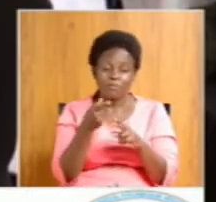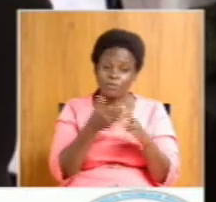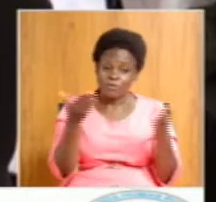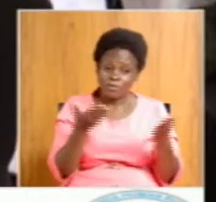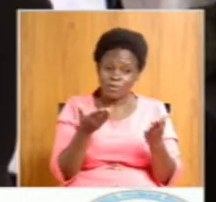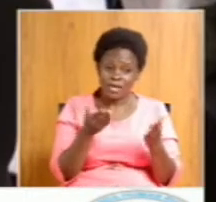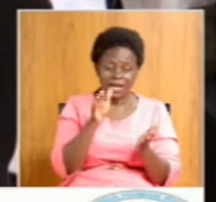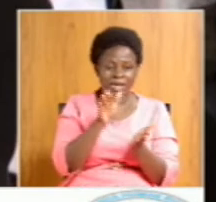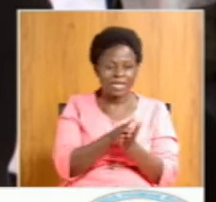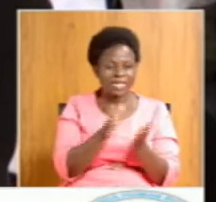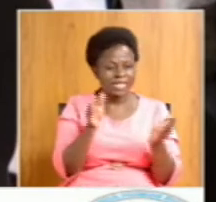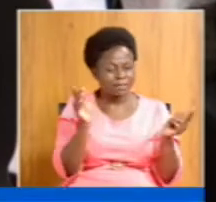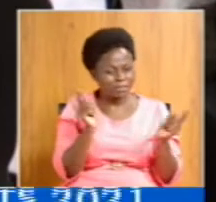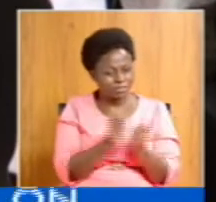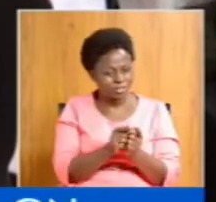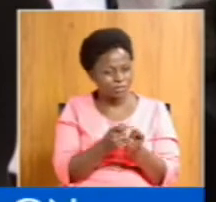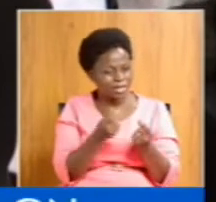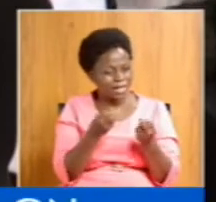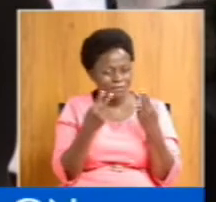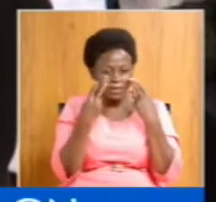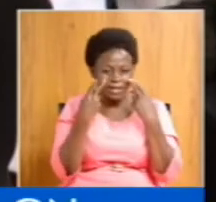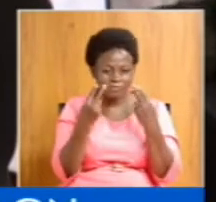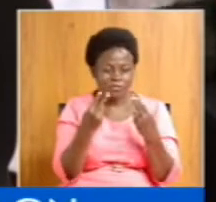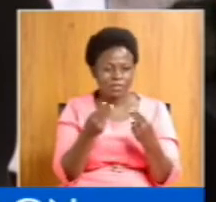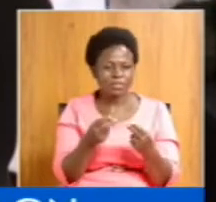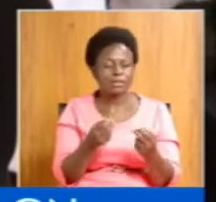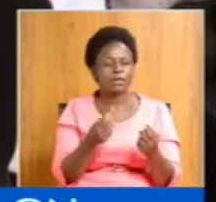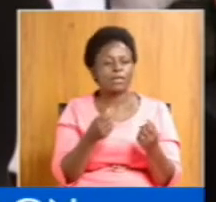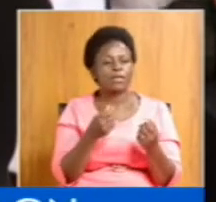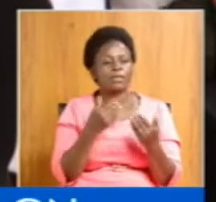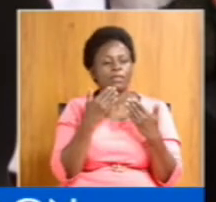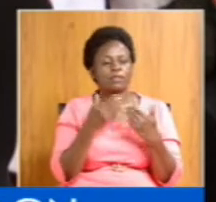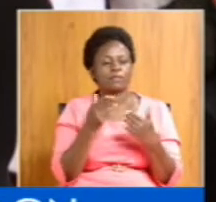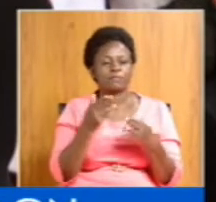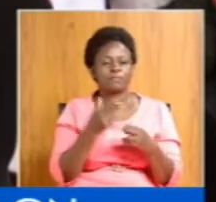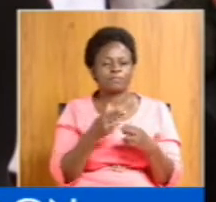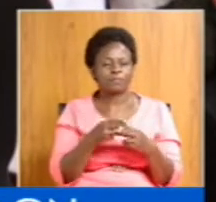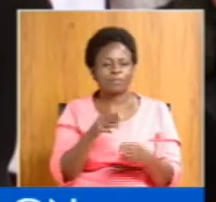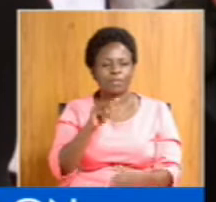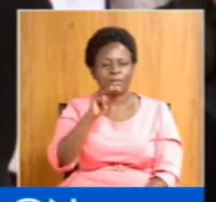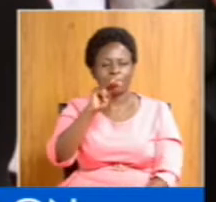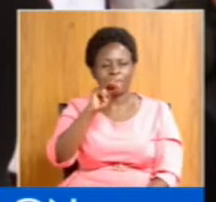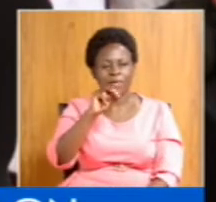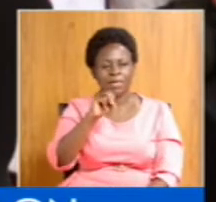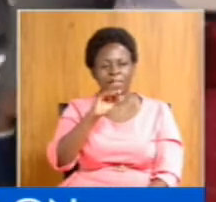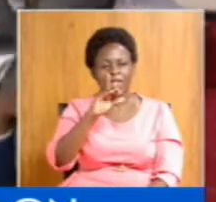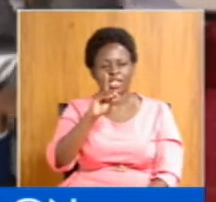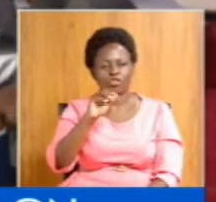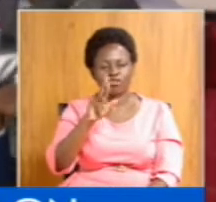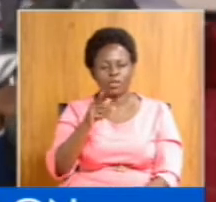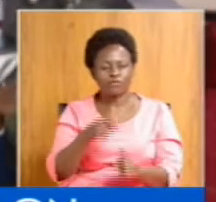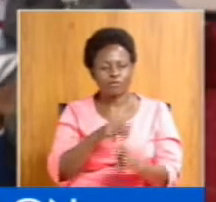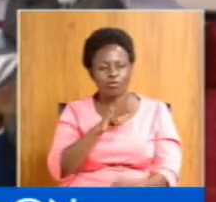please keep it very short so that you can have many views from the audience thank you so much my name is Mildred Ochocoro from